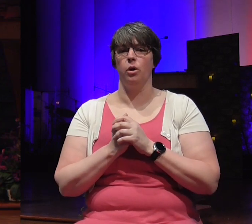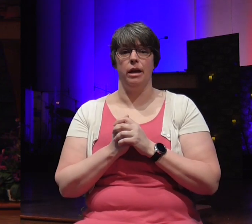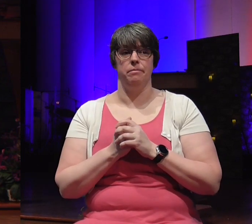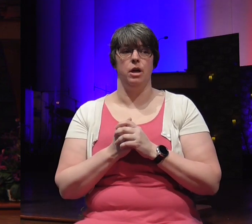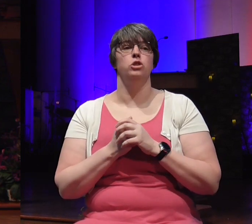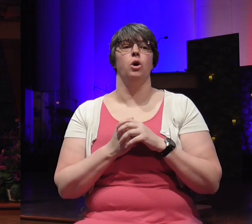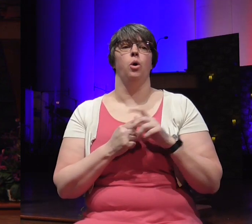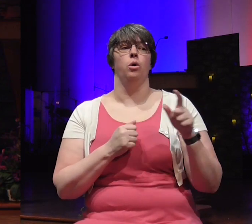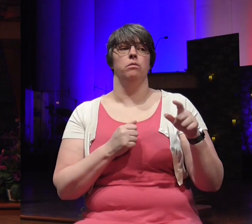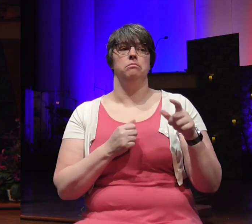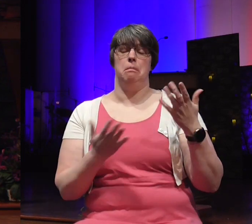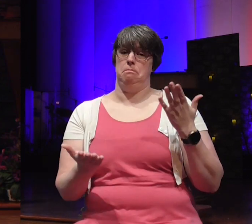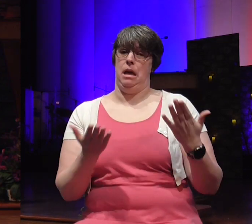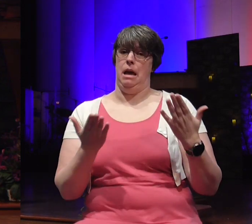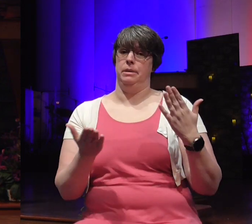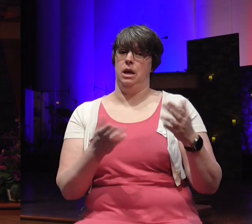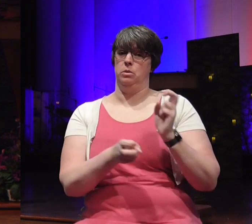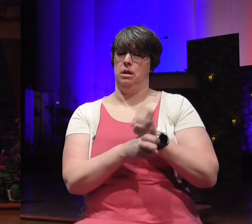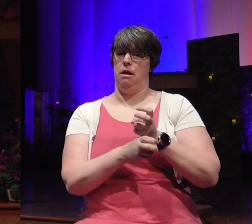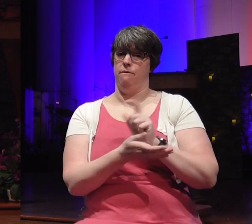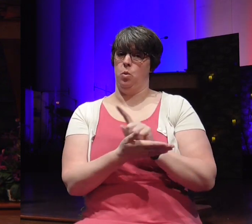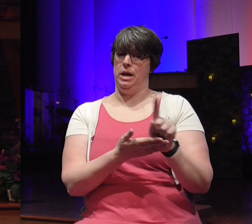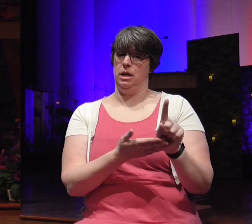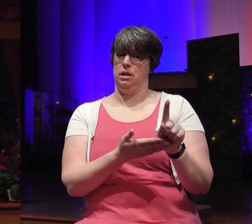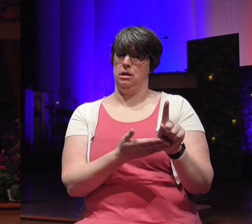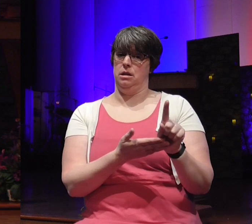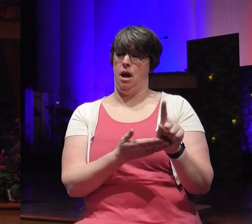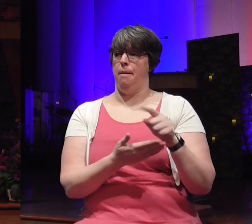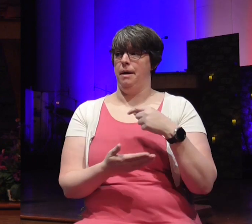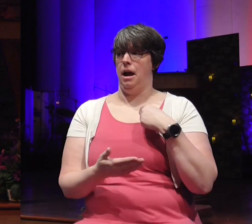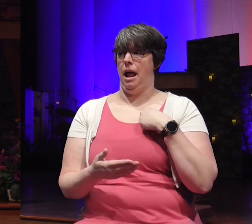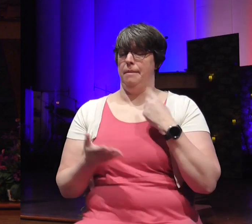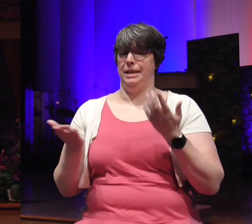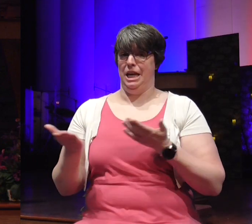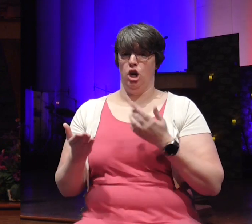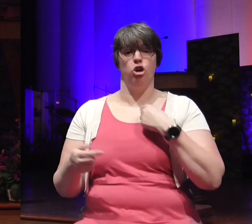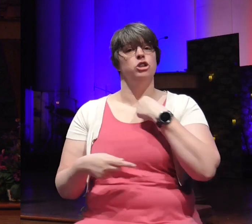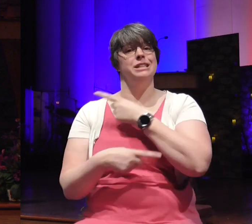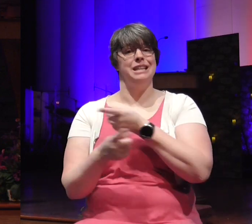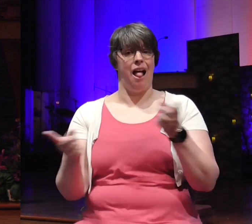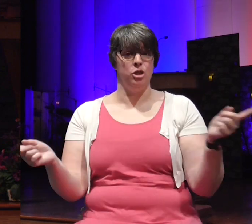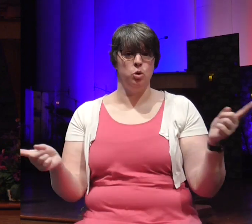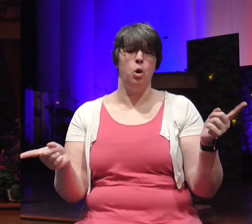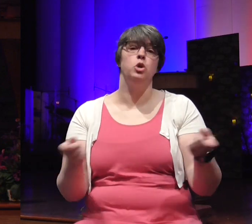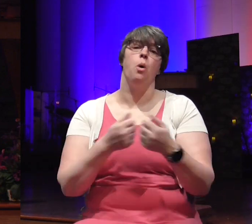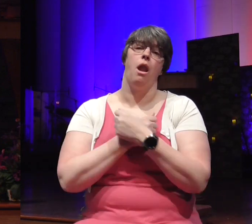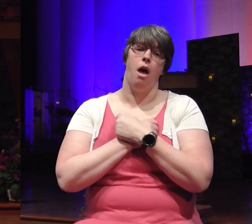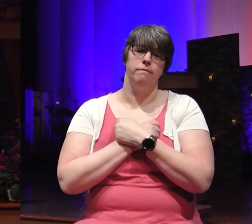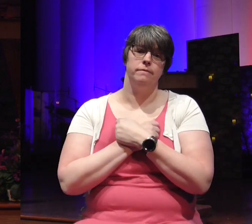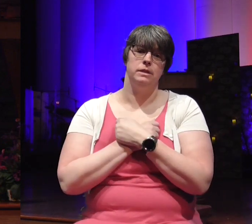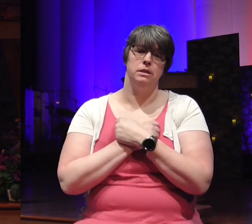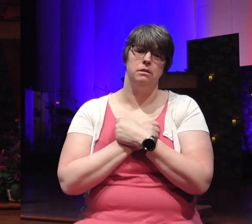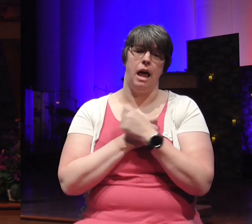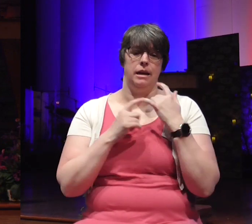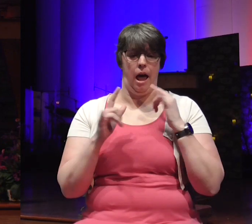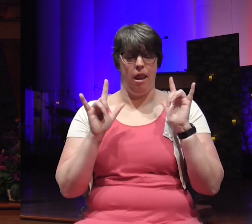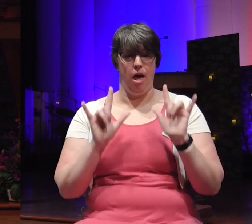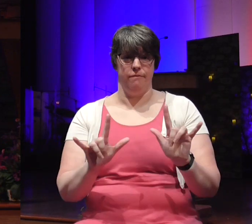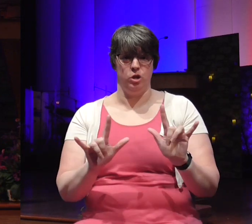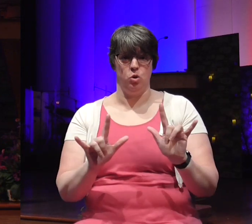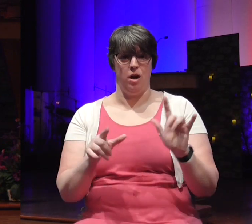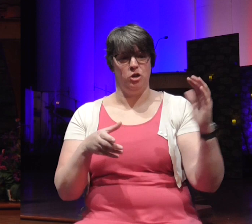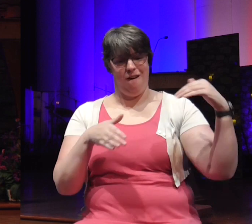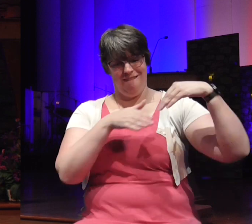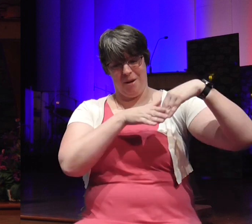you may have had a tough week, but I'm here to tell you you're loved, and I love you, and you've entered a vortex of